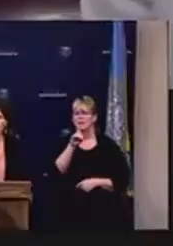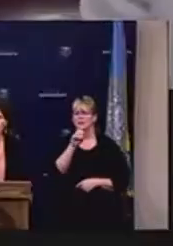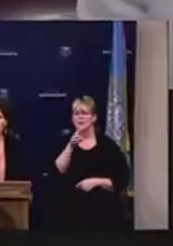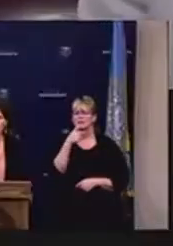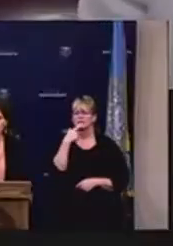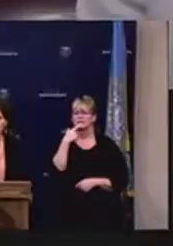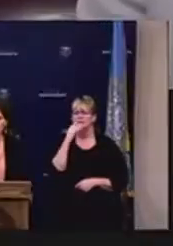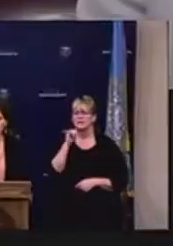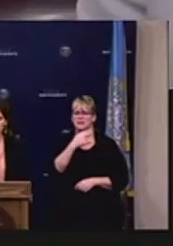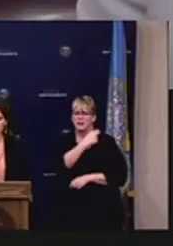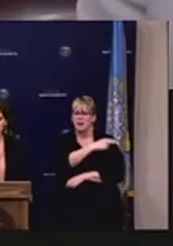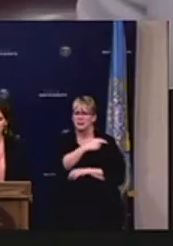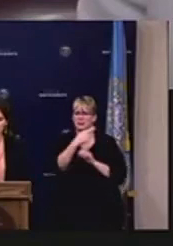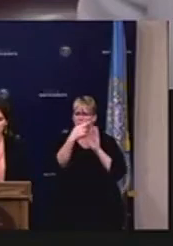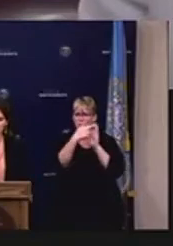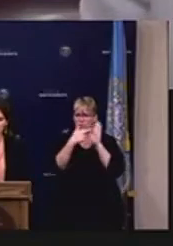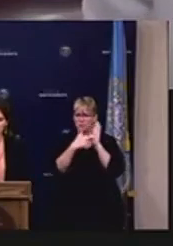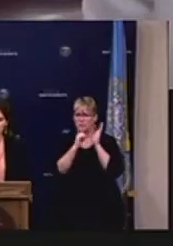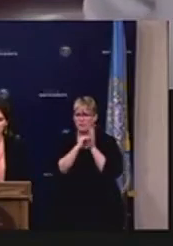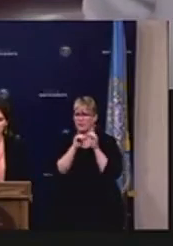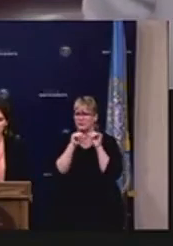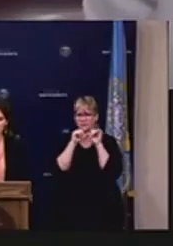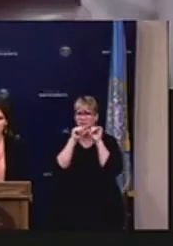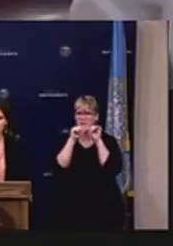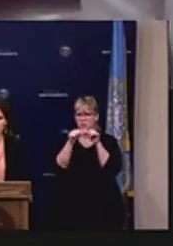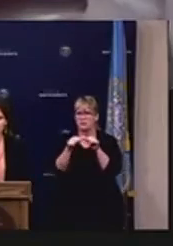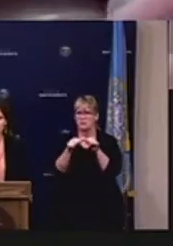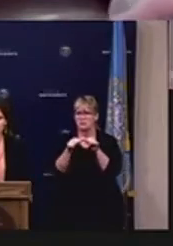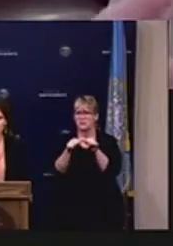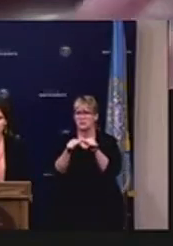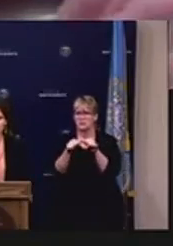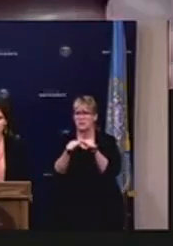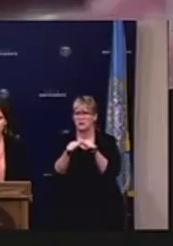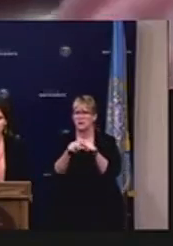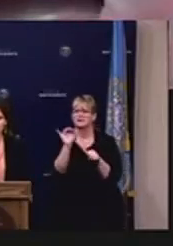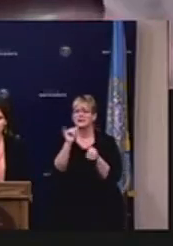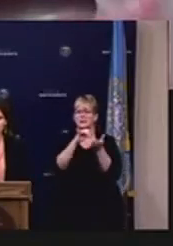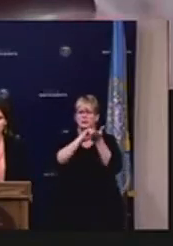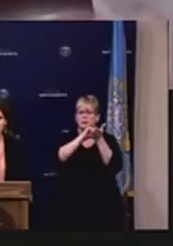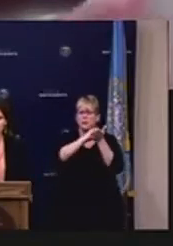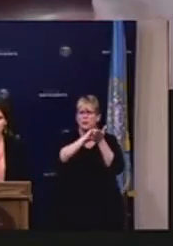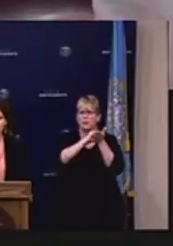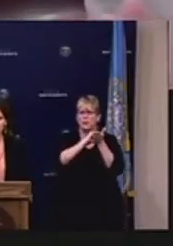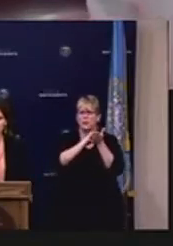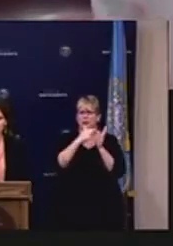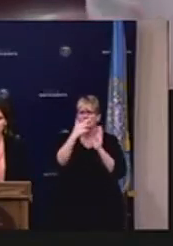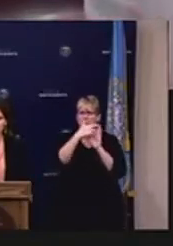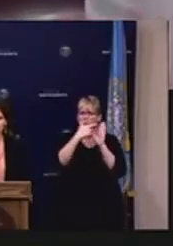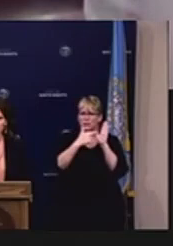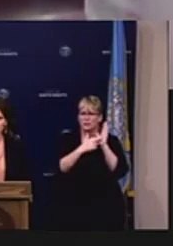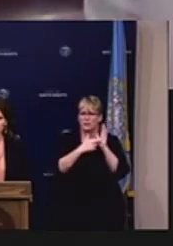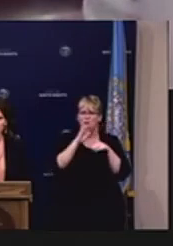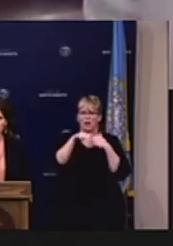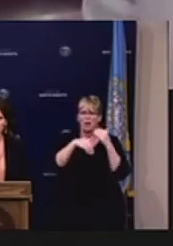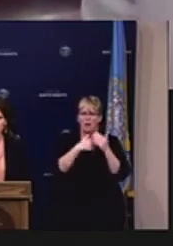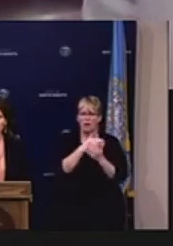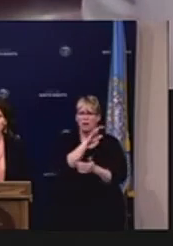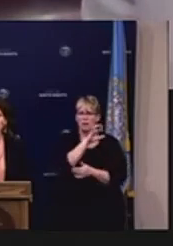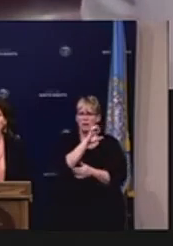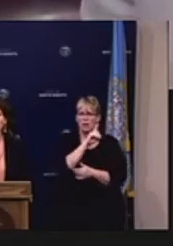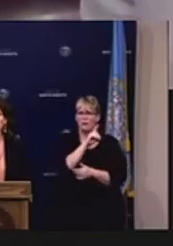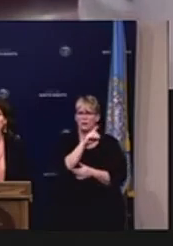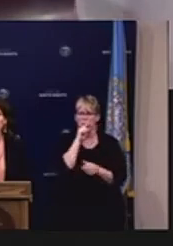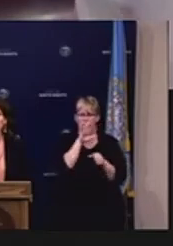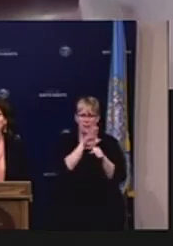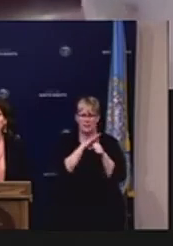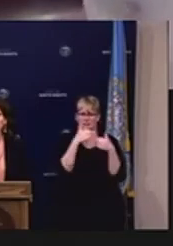registry is continuing on. That is just like New York, where it's a registry of all COVID positive patients that have been in